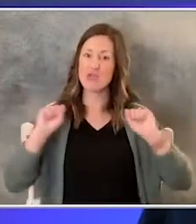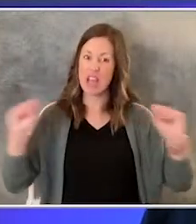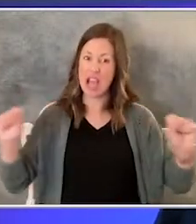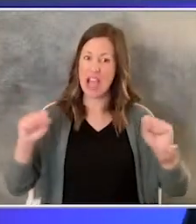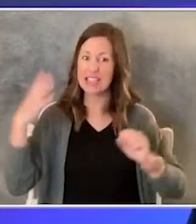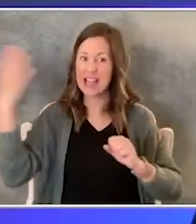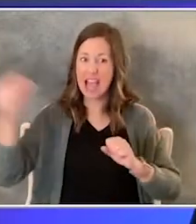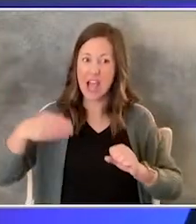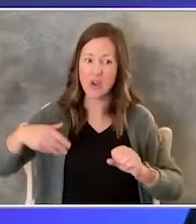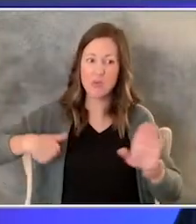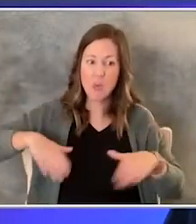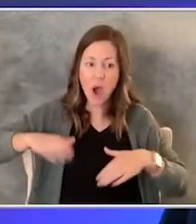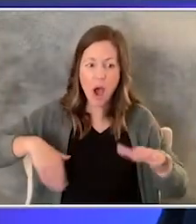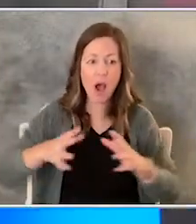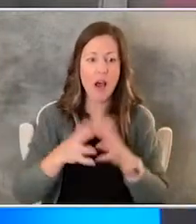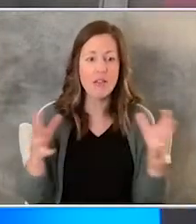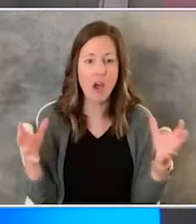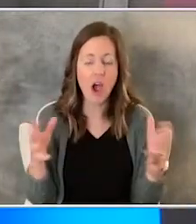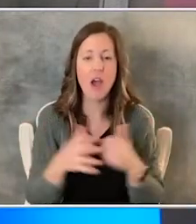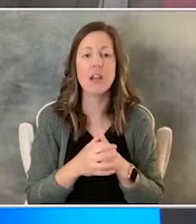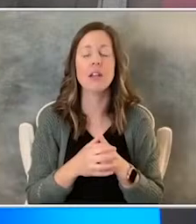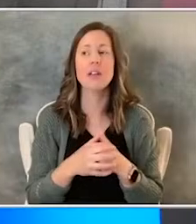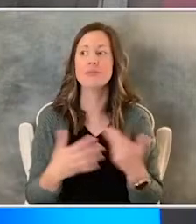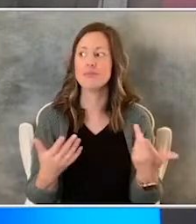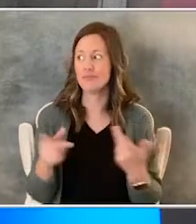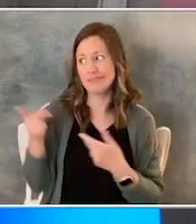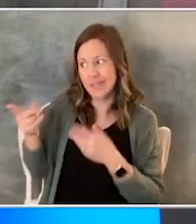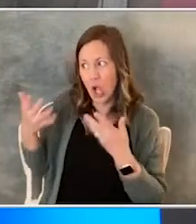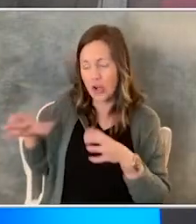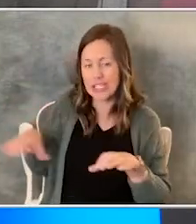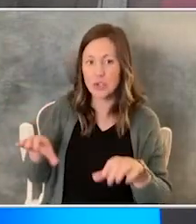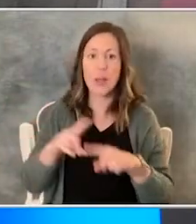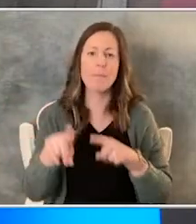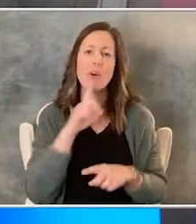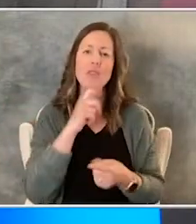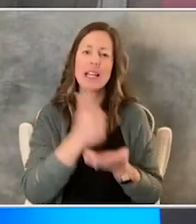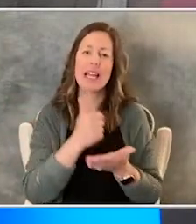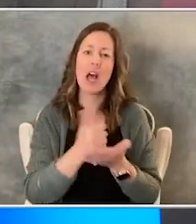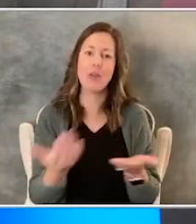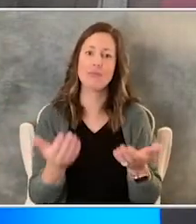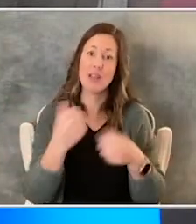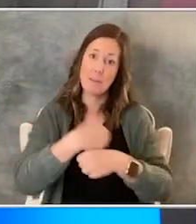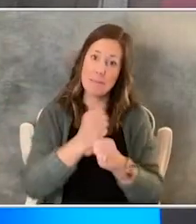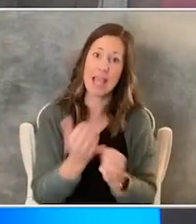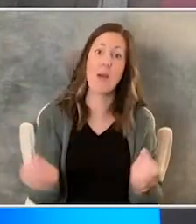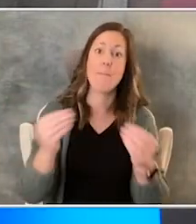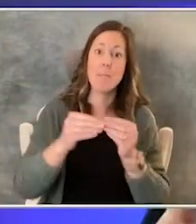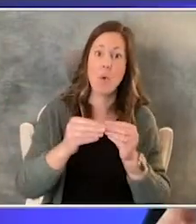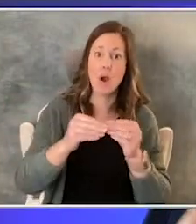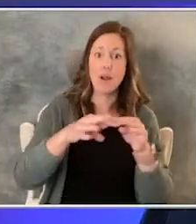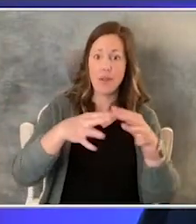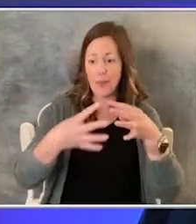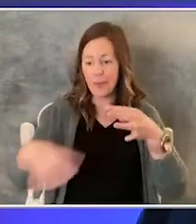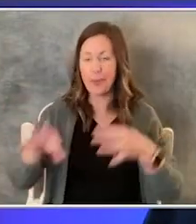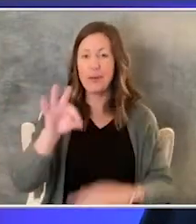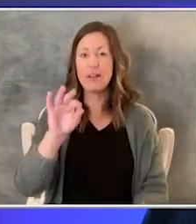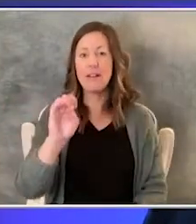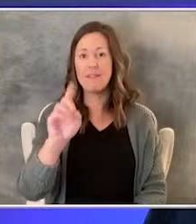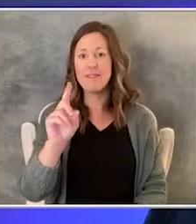you'd already been through the ringer. You'd had quite a few scares. But how does a total blockage happen so soon after a triple